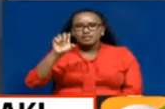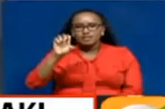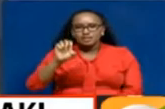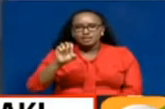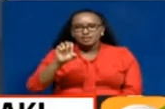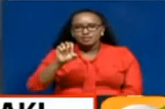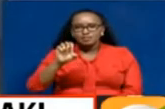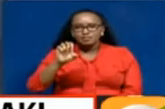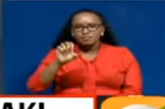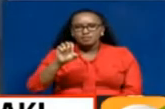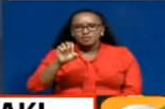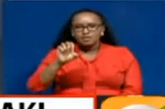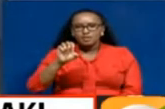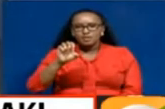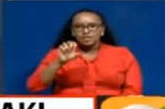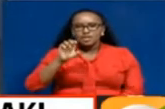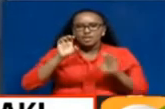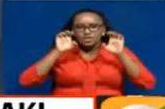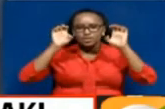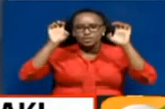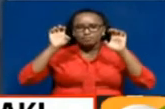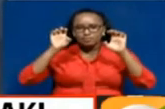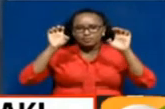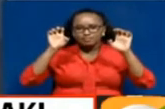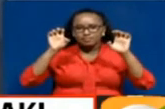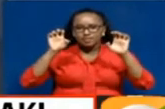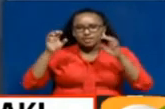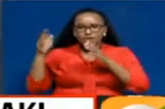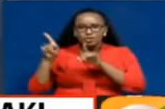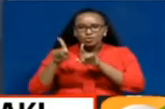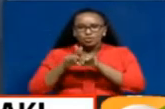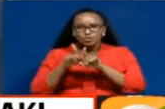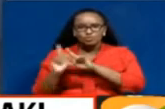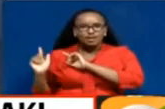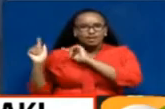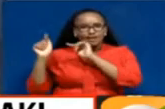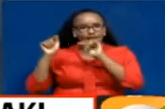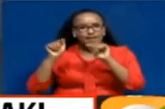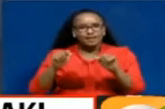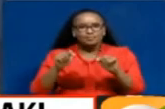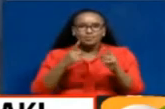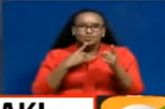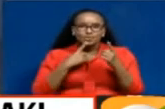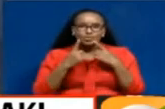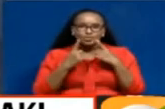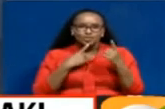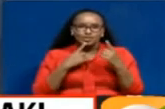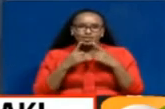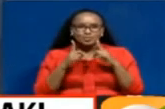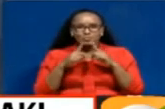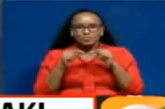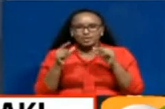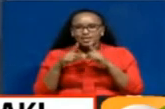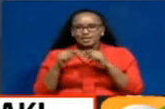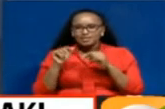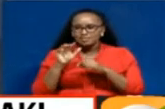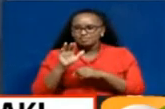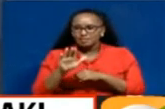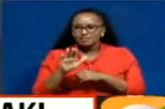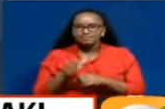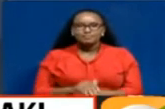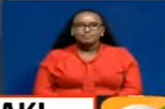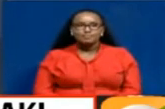of the Federal Democratic Republic of Ethiopia to also pass her tribute